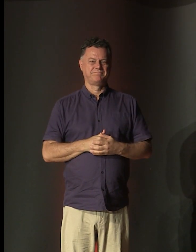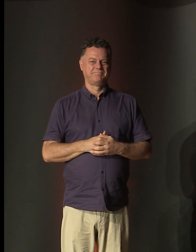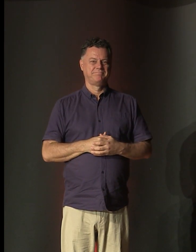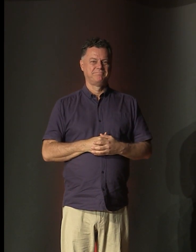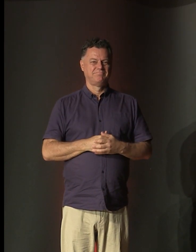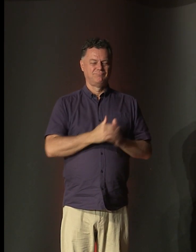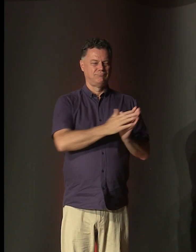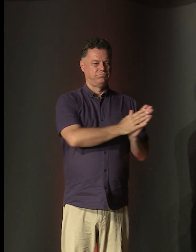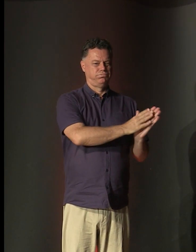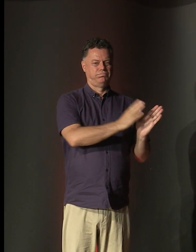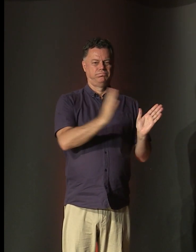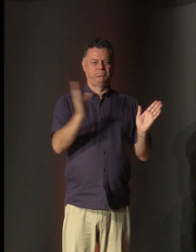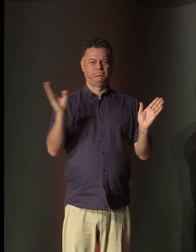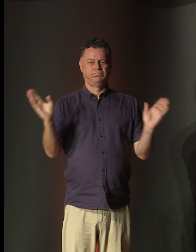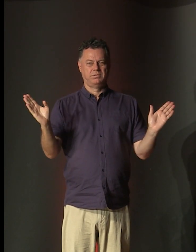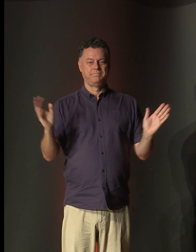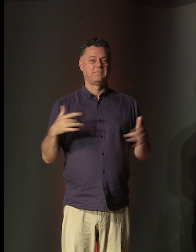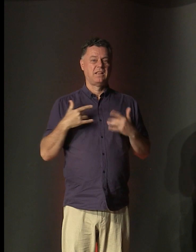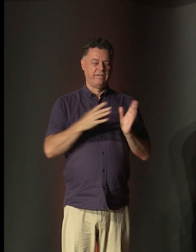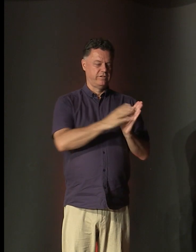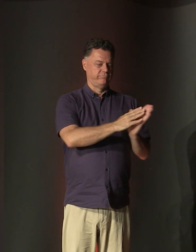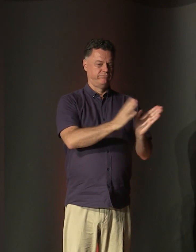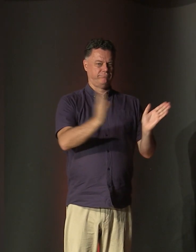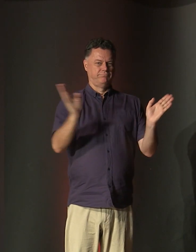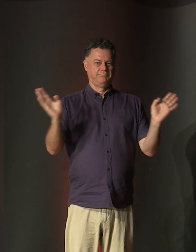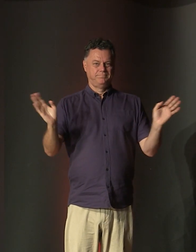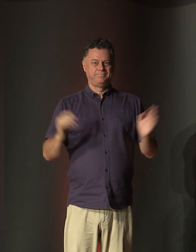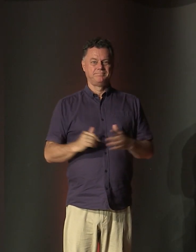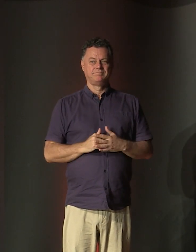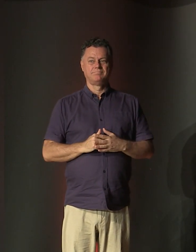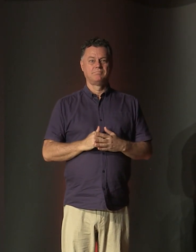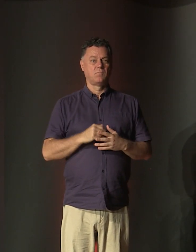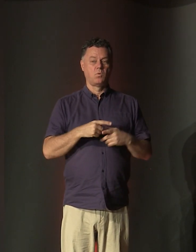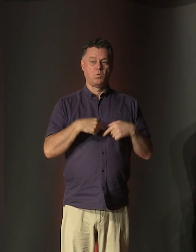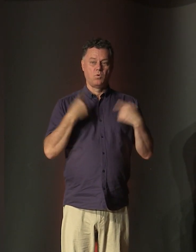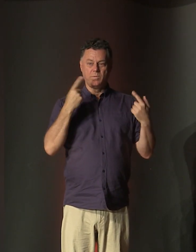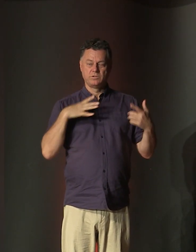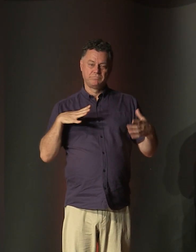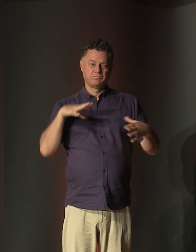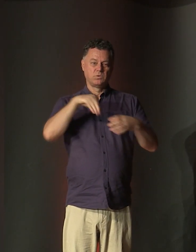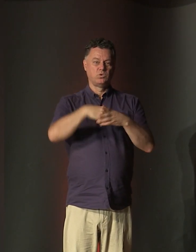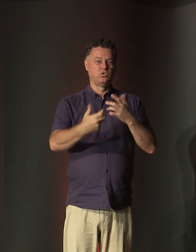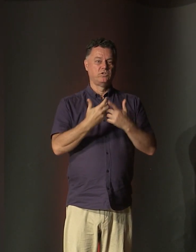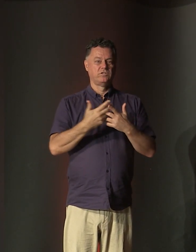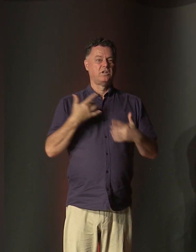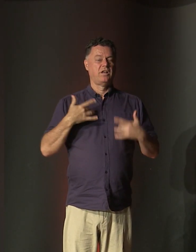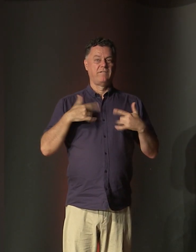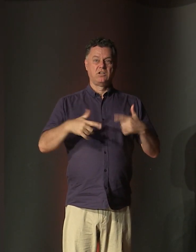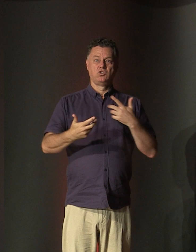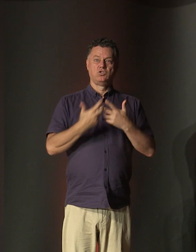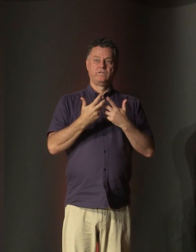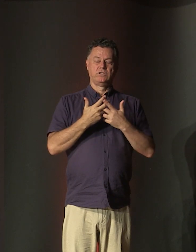could say, across the lifespan, everyone should be included in all aspects of the